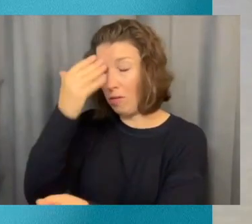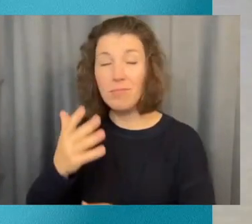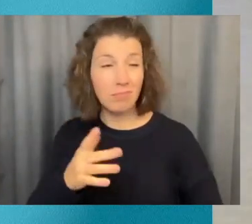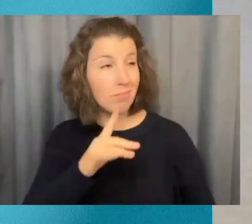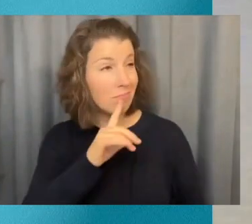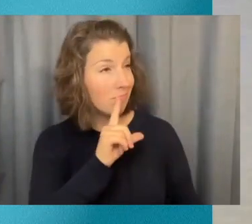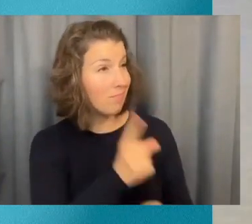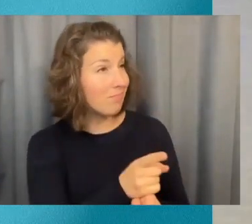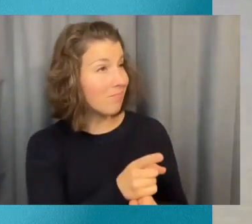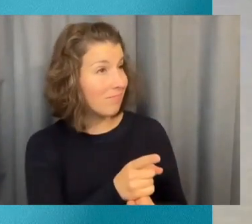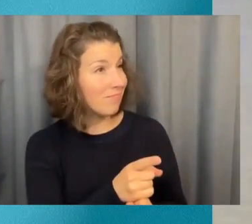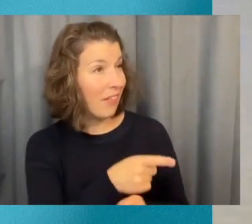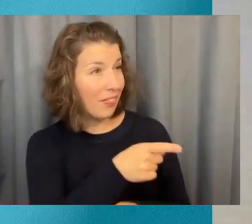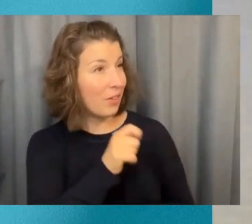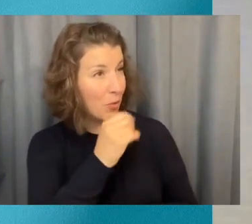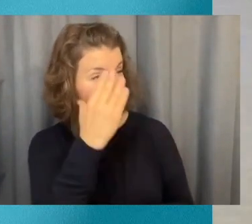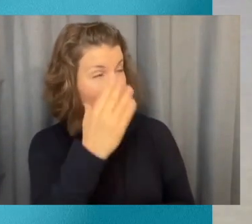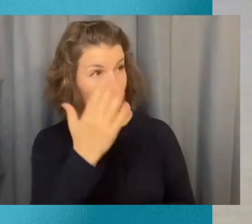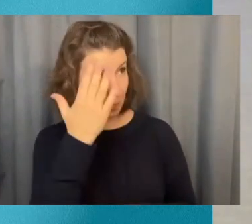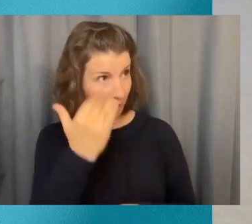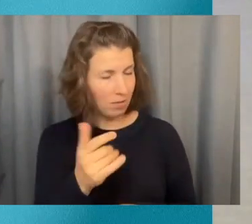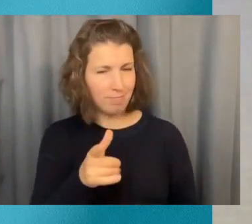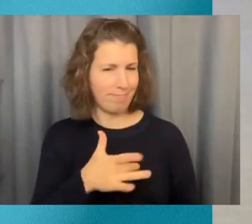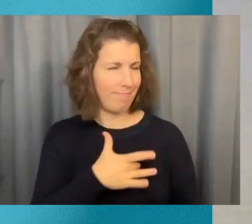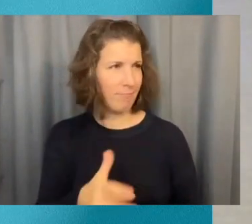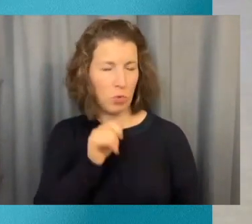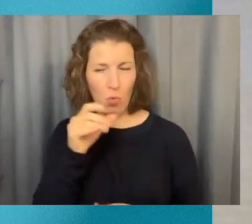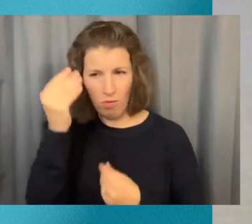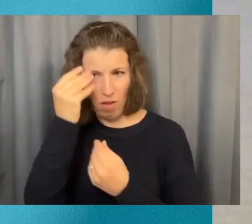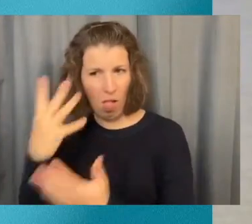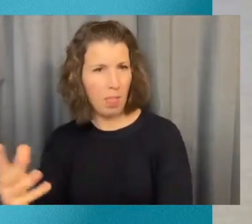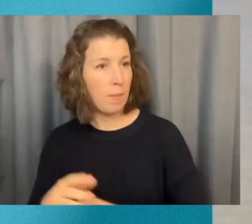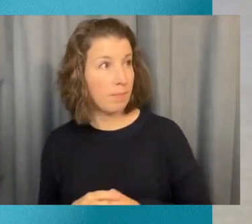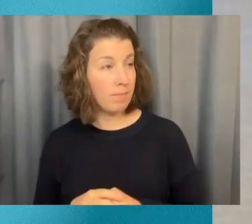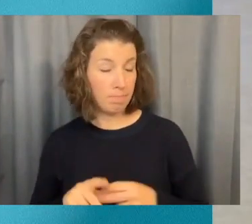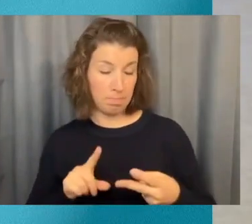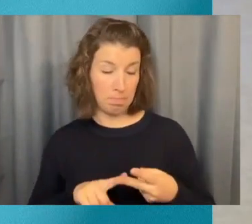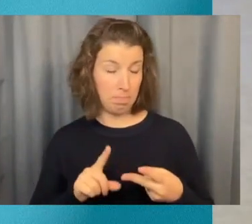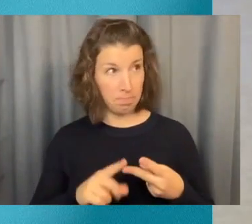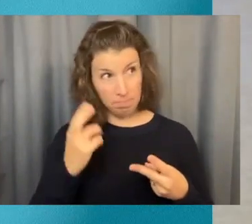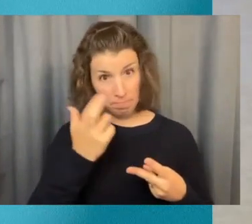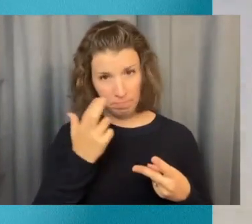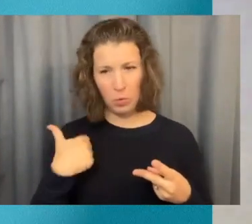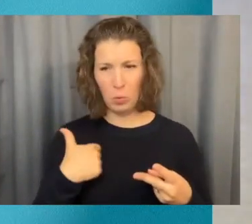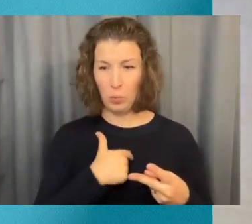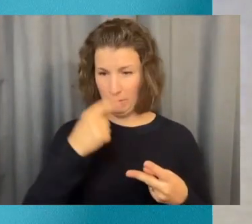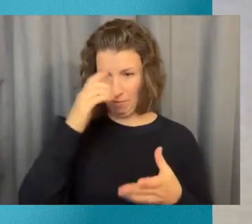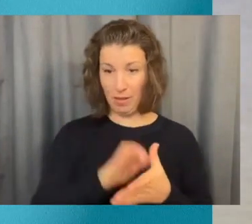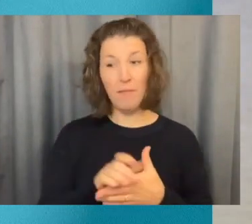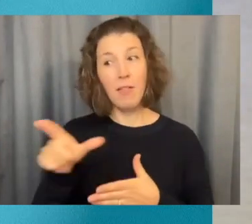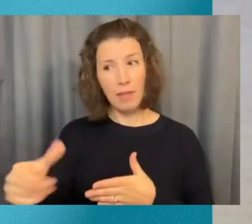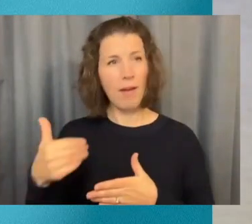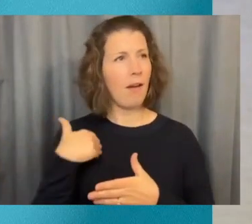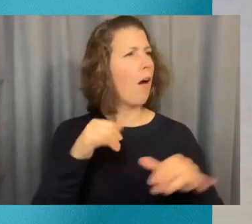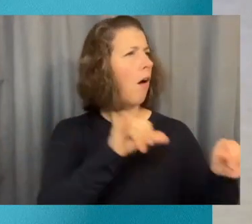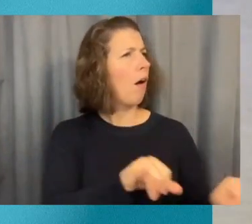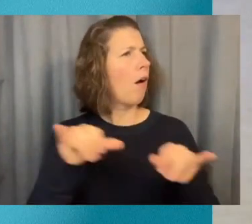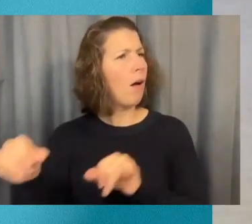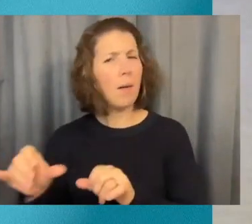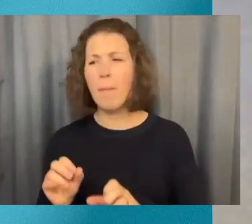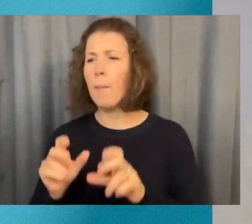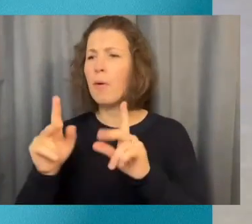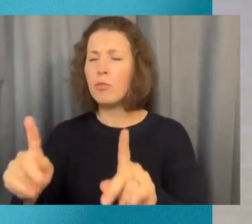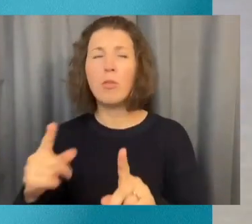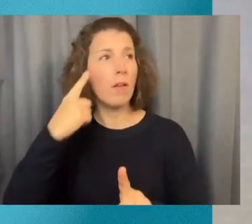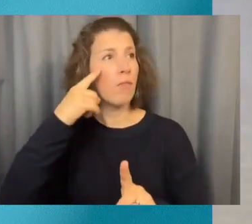them. And two, we believe that they have the same opportunities for advancements